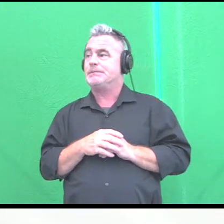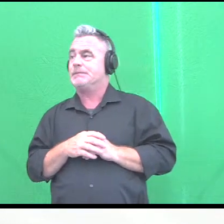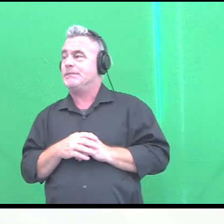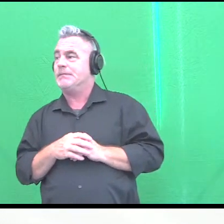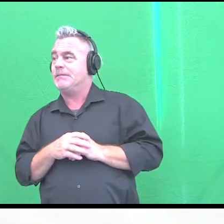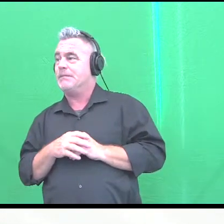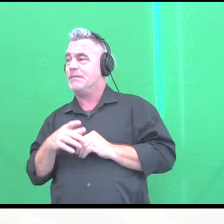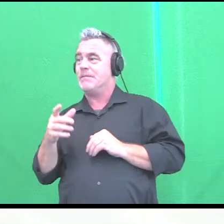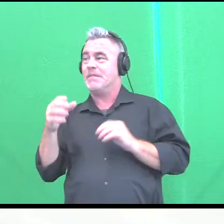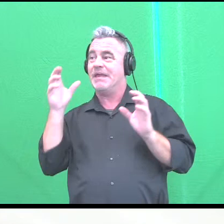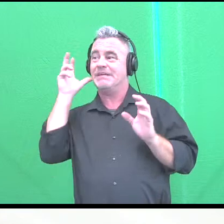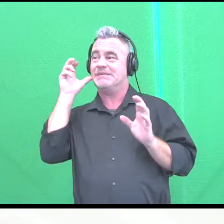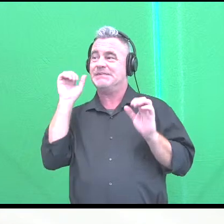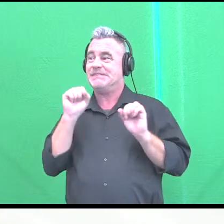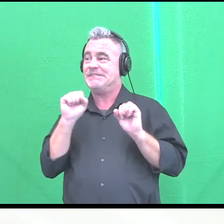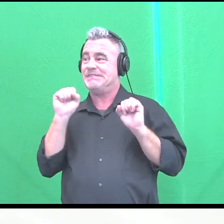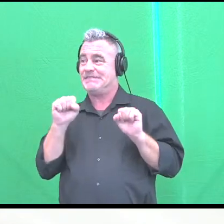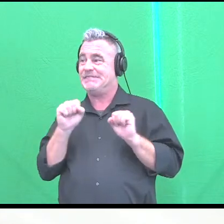Can you hear me? Yeah, you